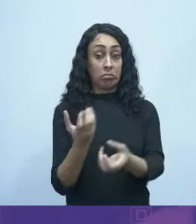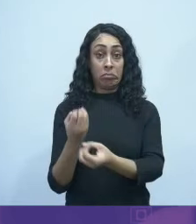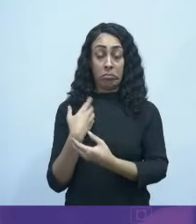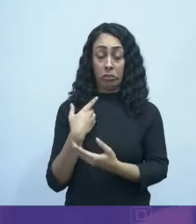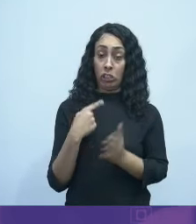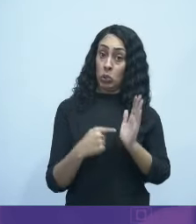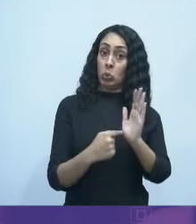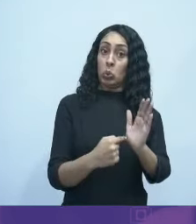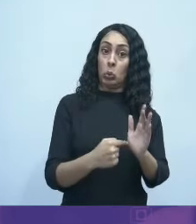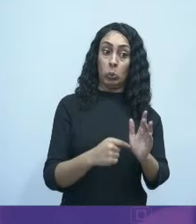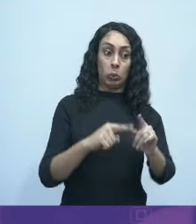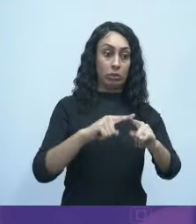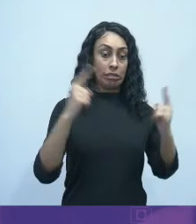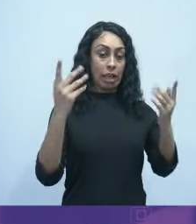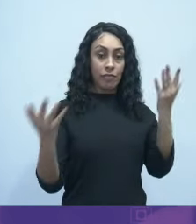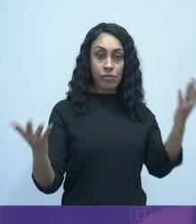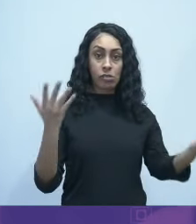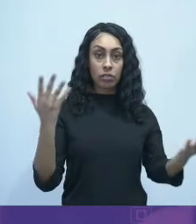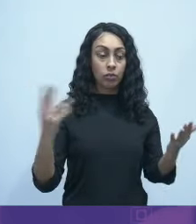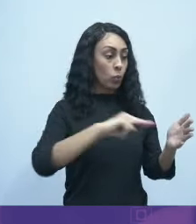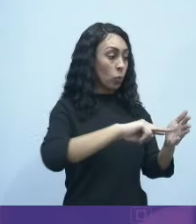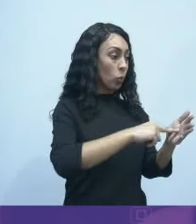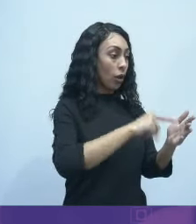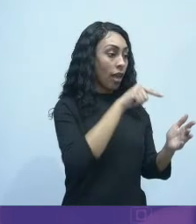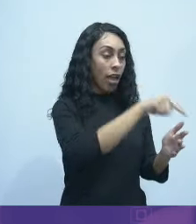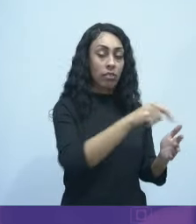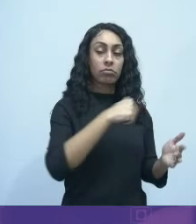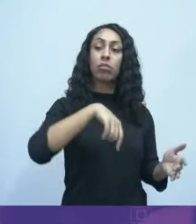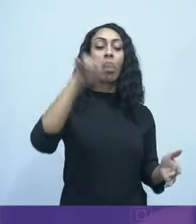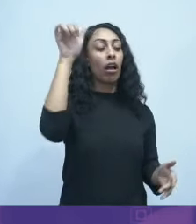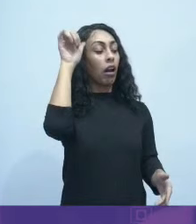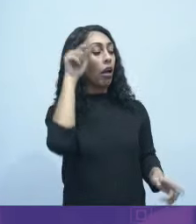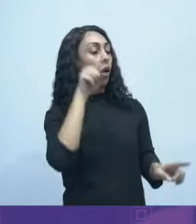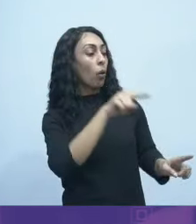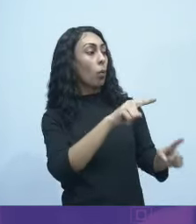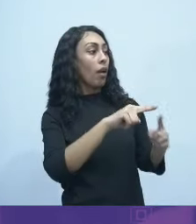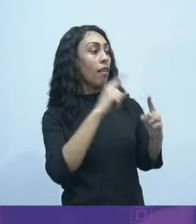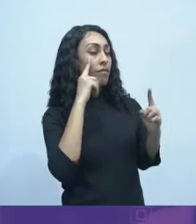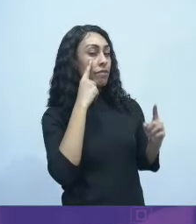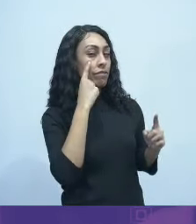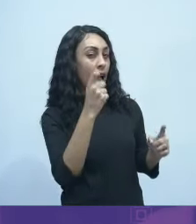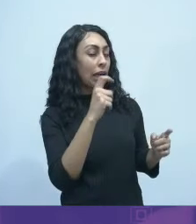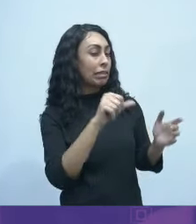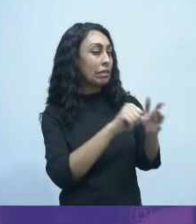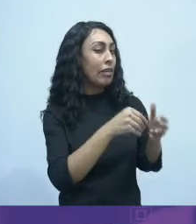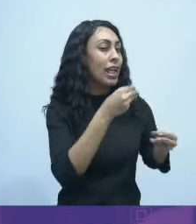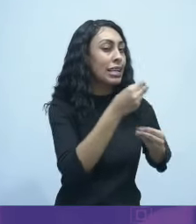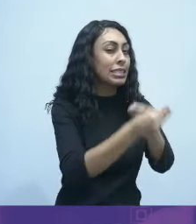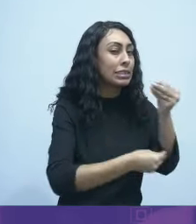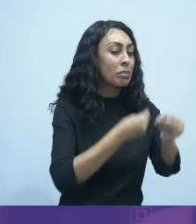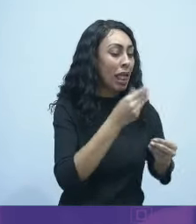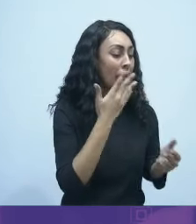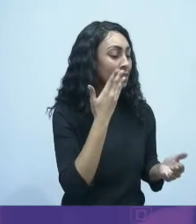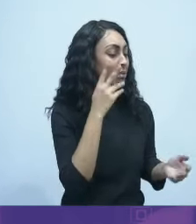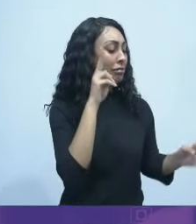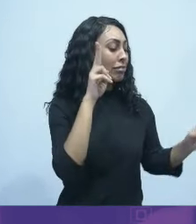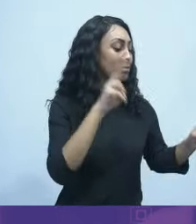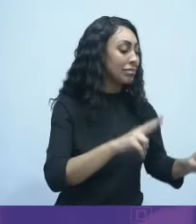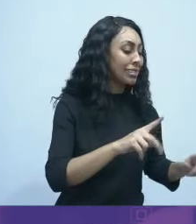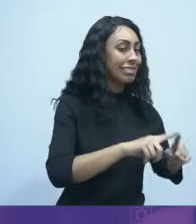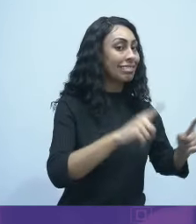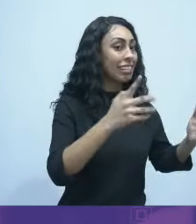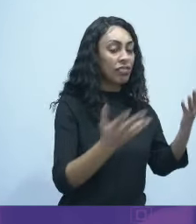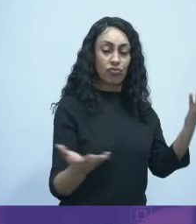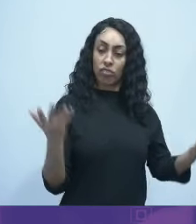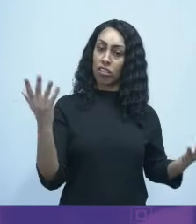shows differences between organisations that you would find difficult to explain just on the face of it, why they should be so different.